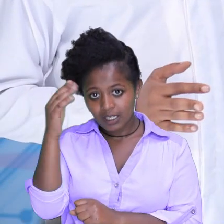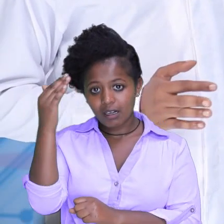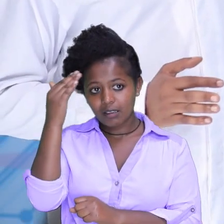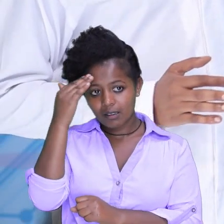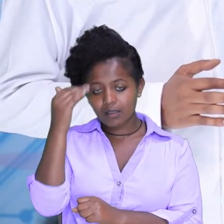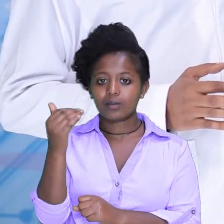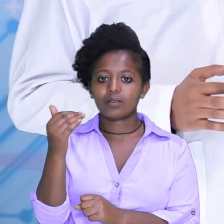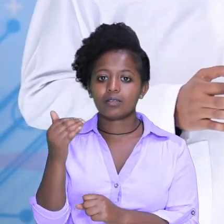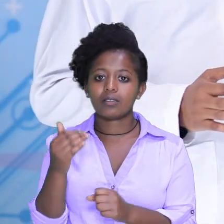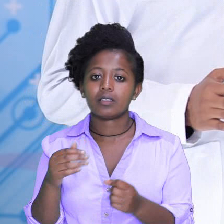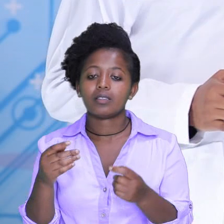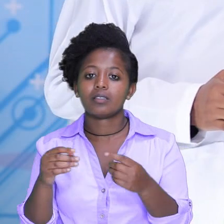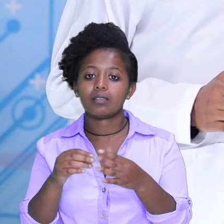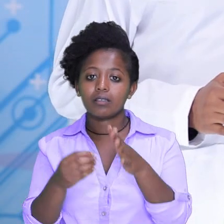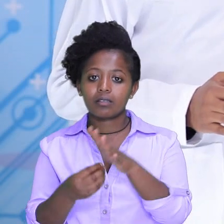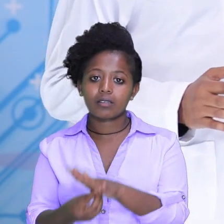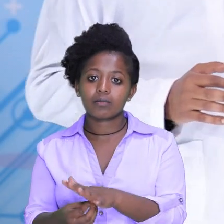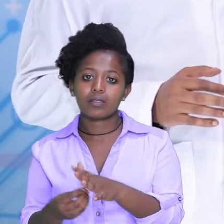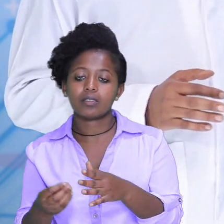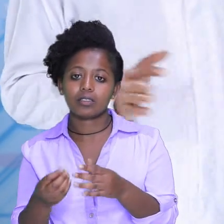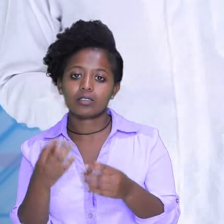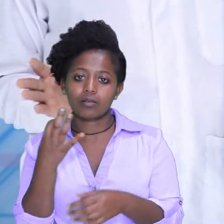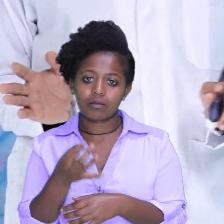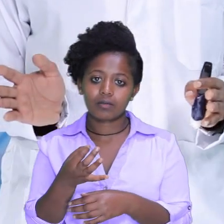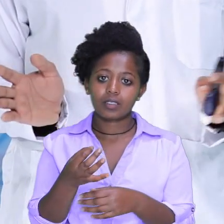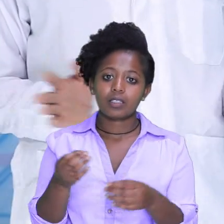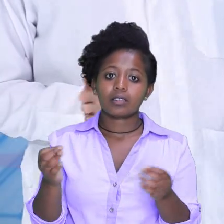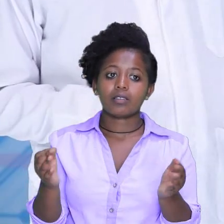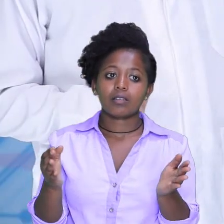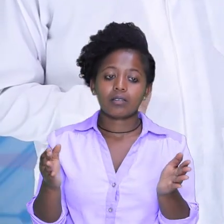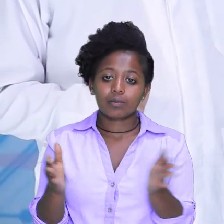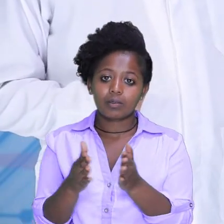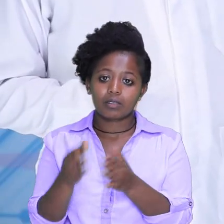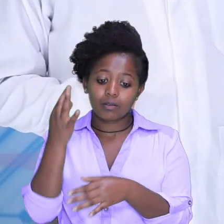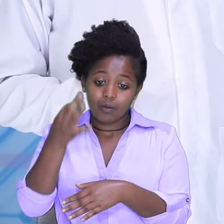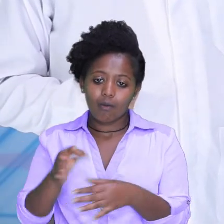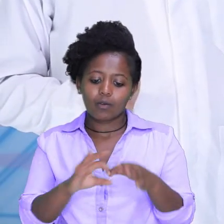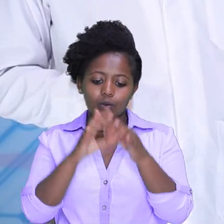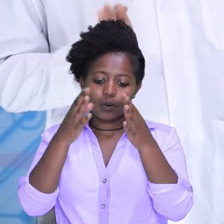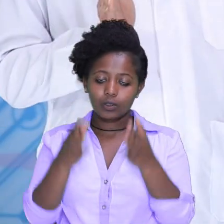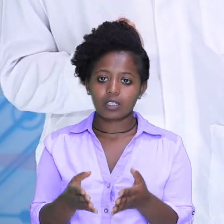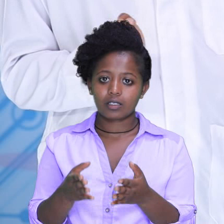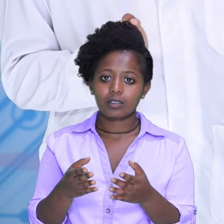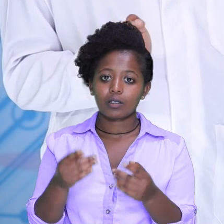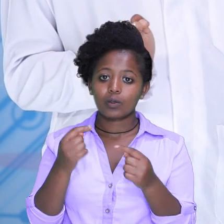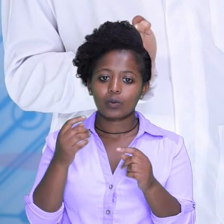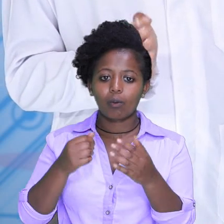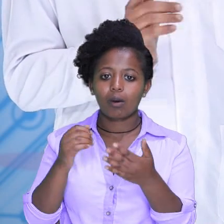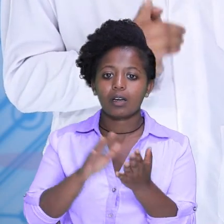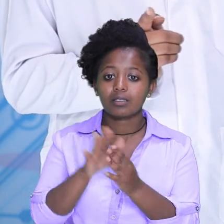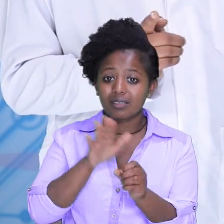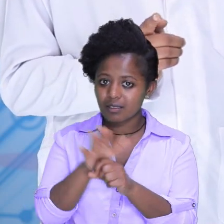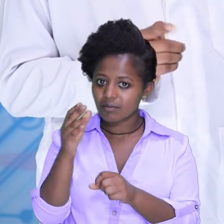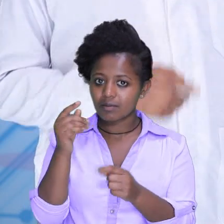Announced determination to contain or stop the spread of socialists. To achieve